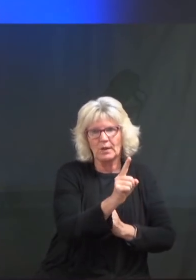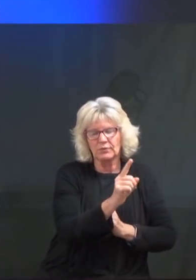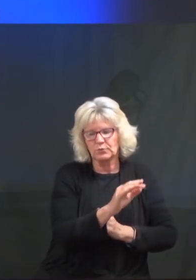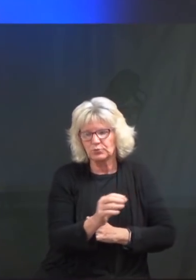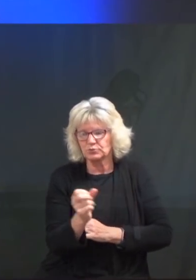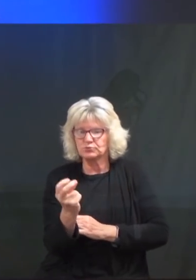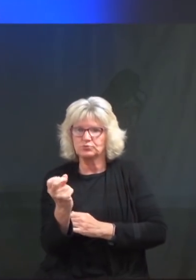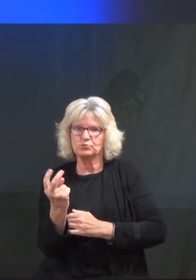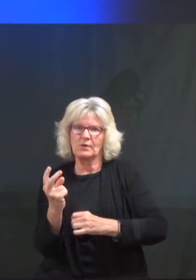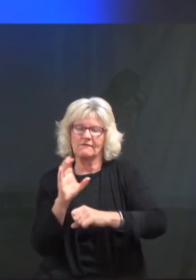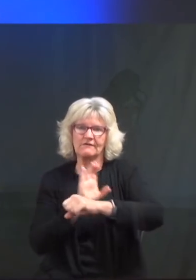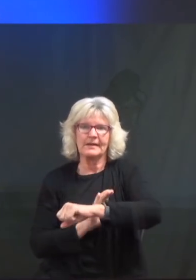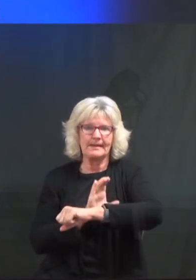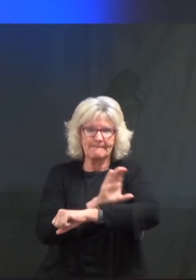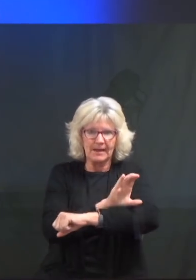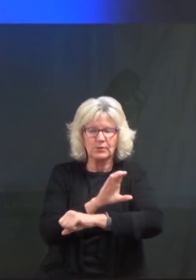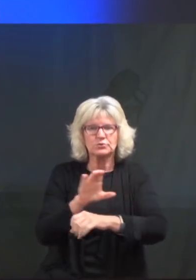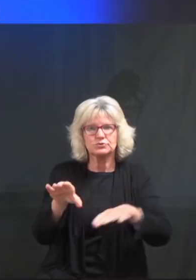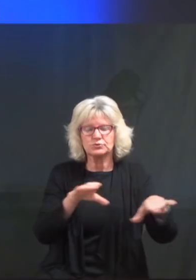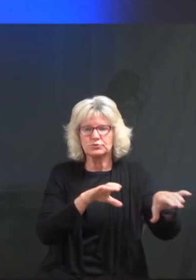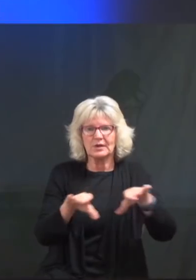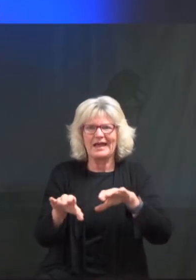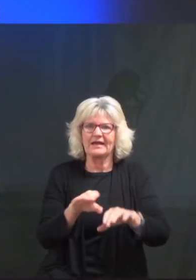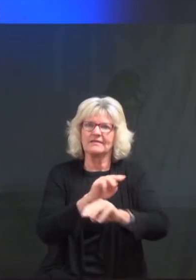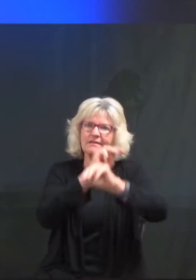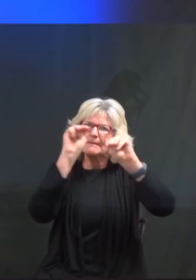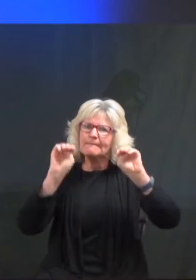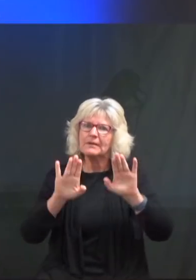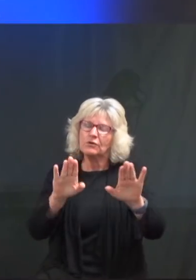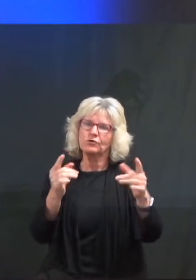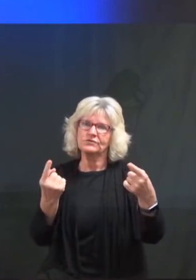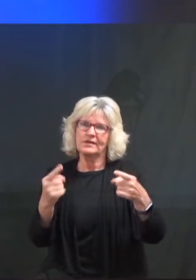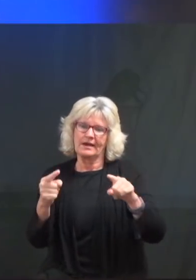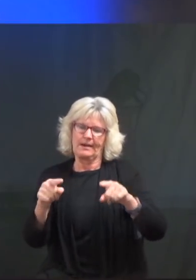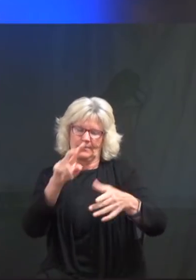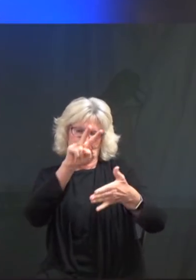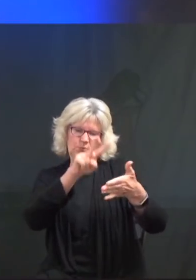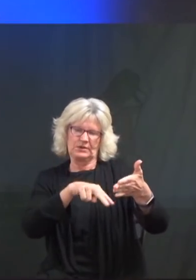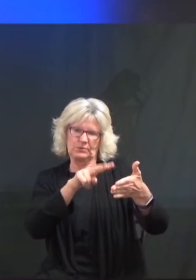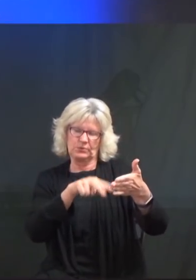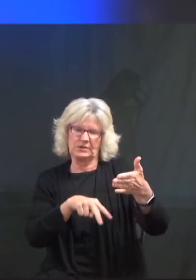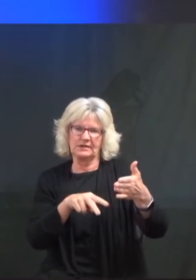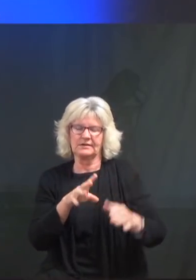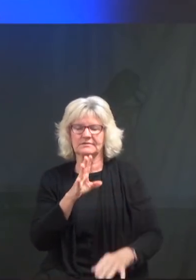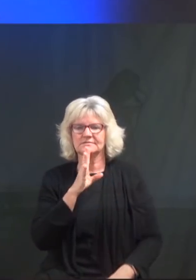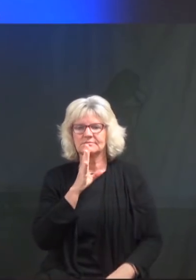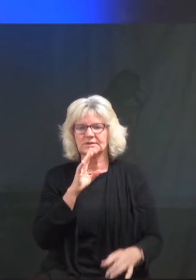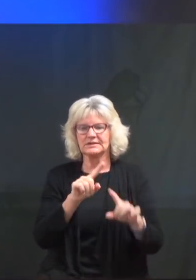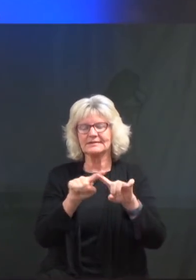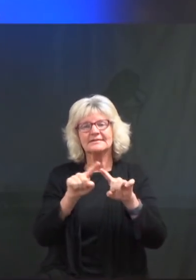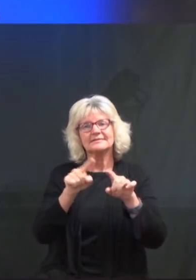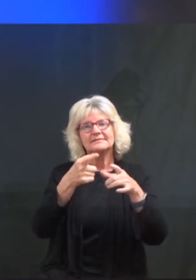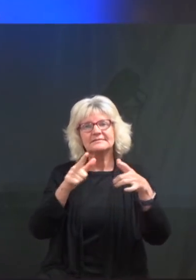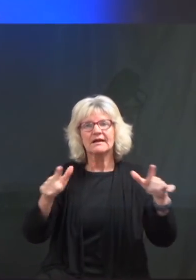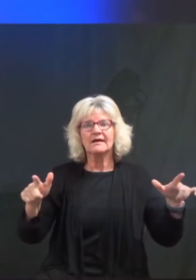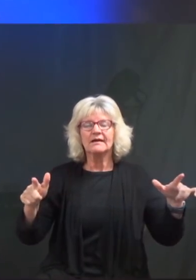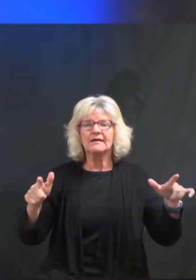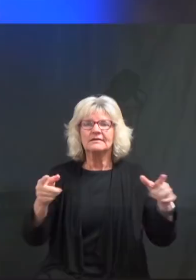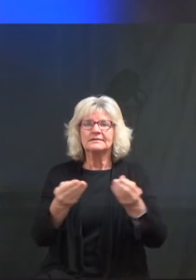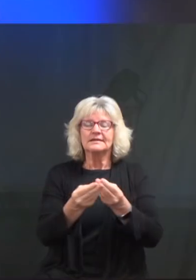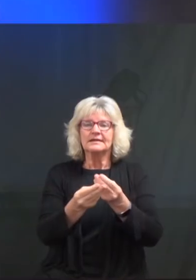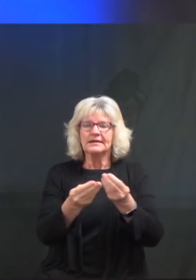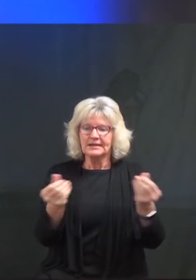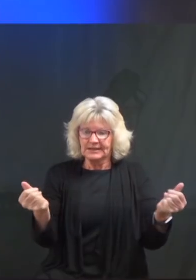act, and you read a lot about signs and wonders, the miracles that took place, whether it's the speaking in tongues or the healings